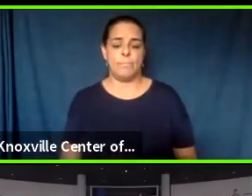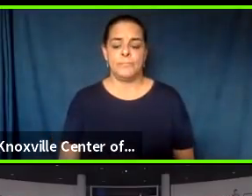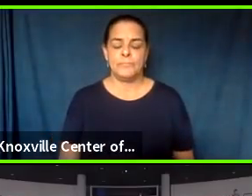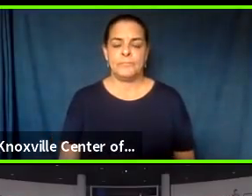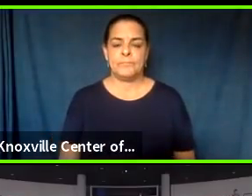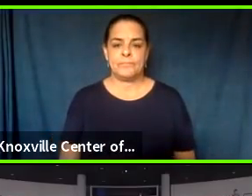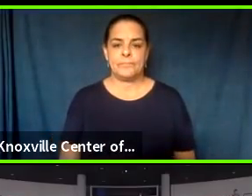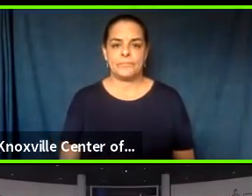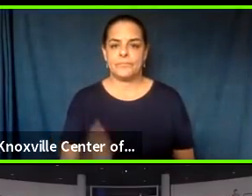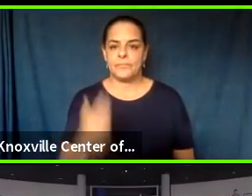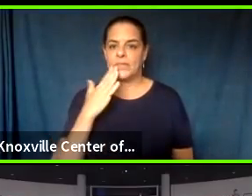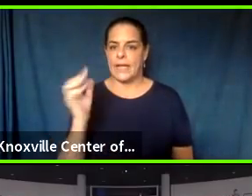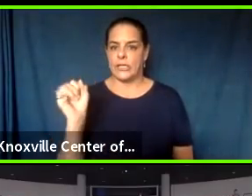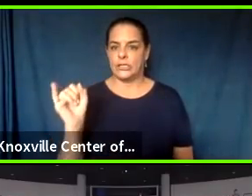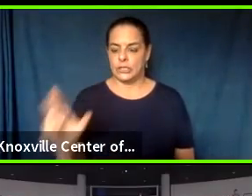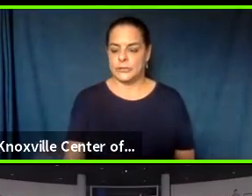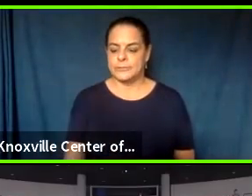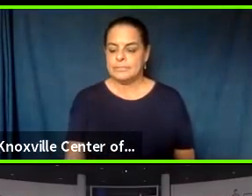Thank you, sir.